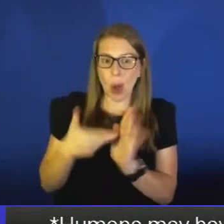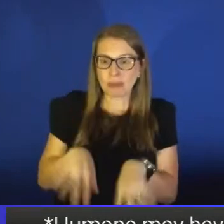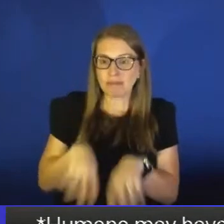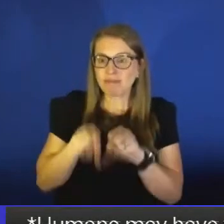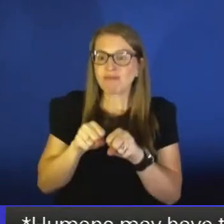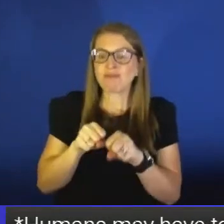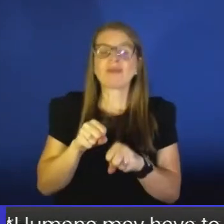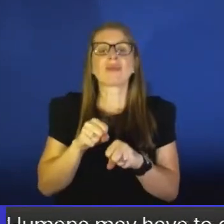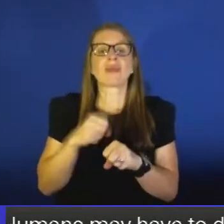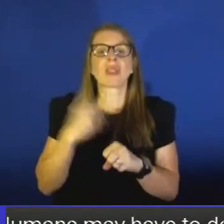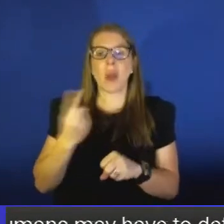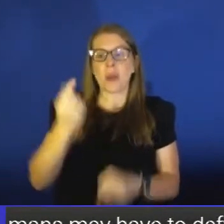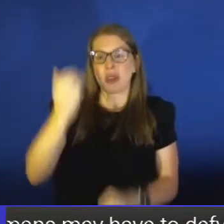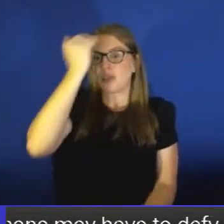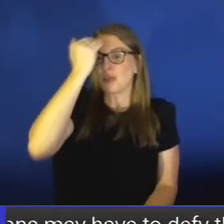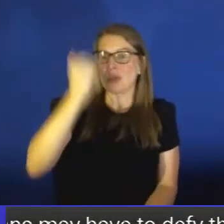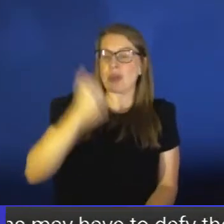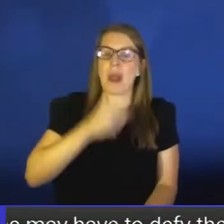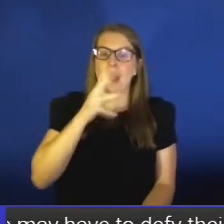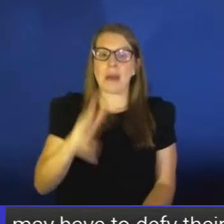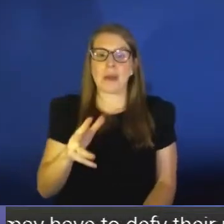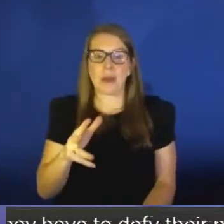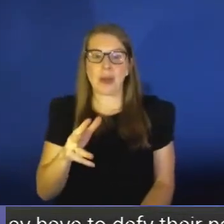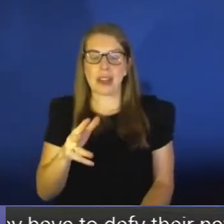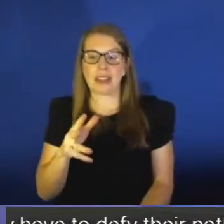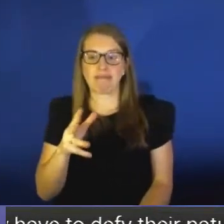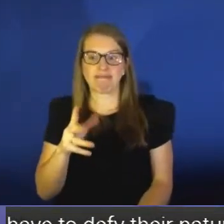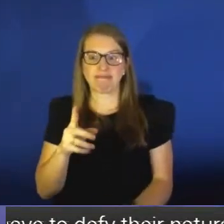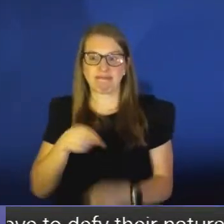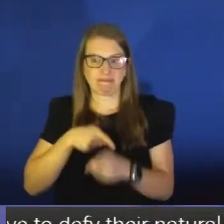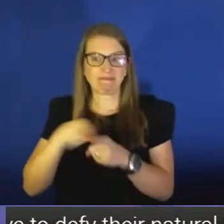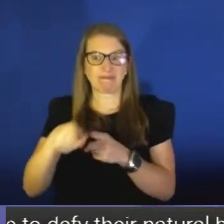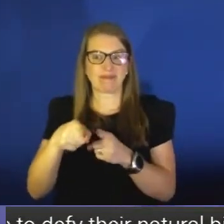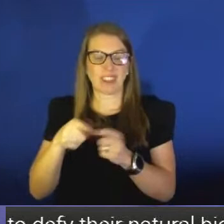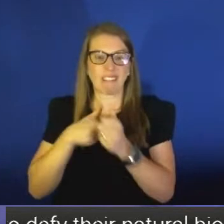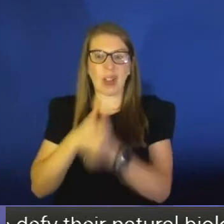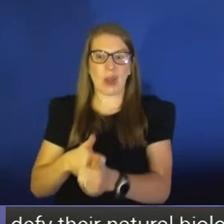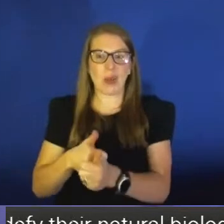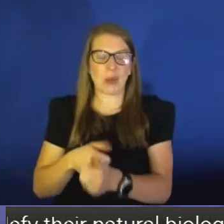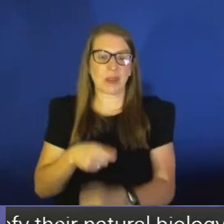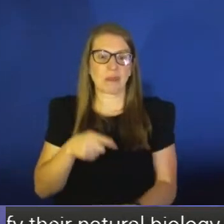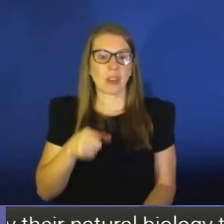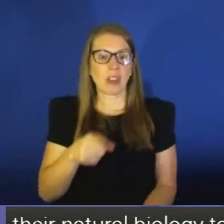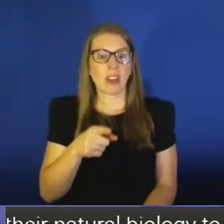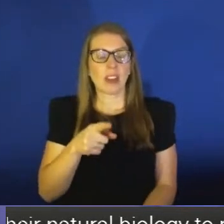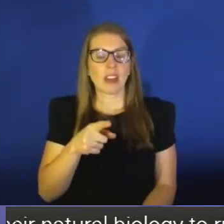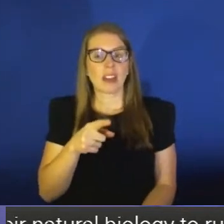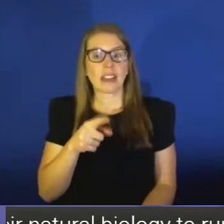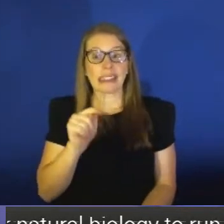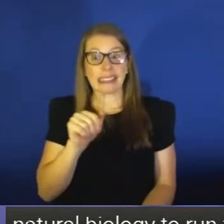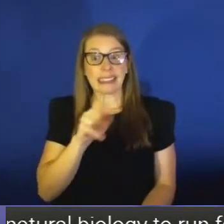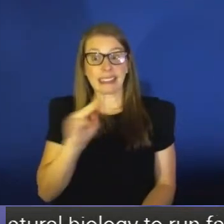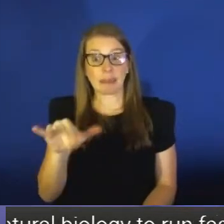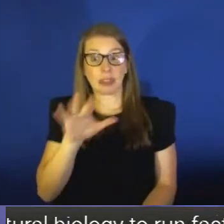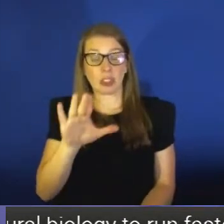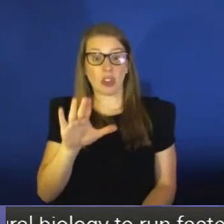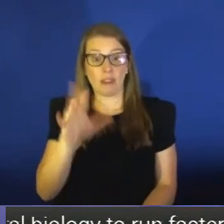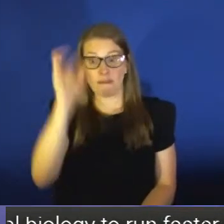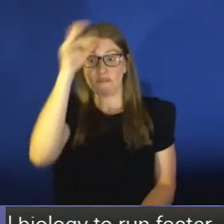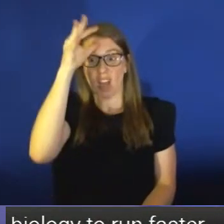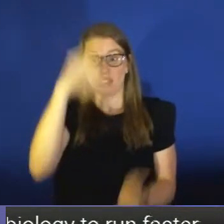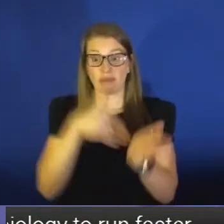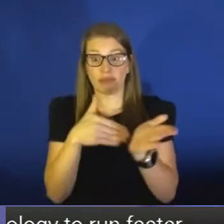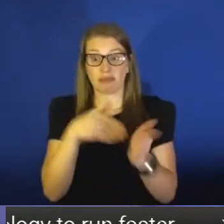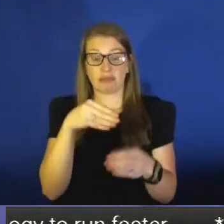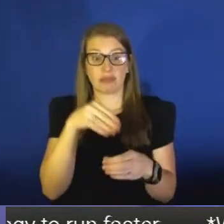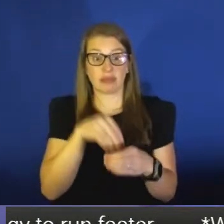just always knew that I would take that path. And Tammy, you also grew up, you had a father who was a physician in a small town, and so you kept it in the family